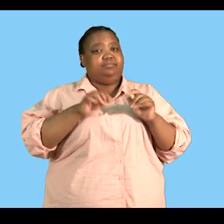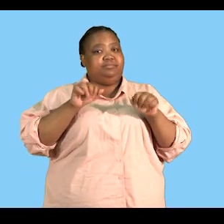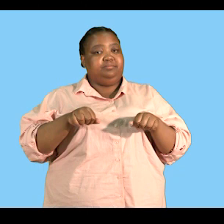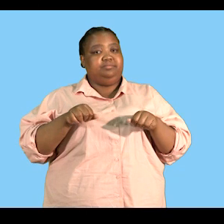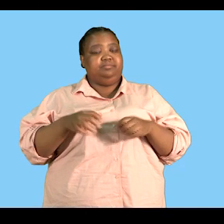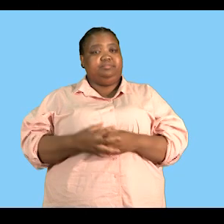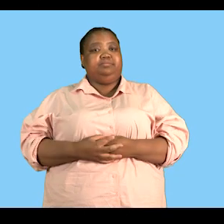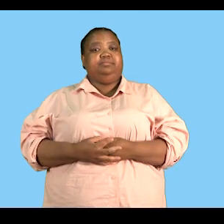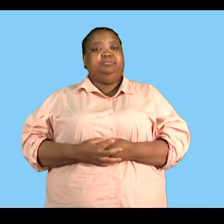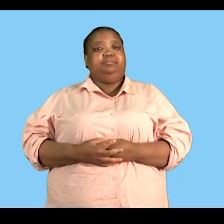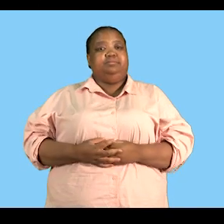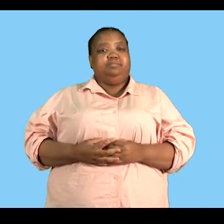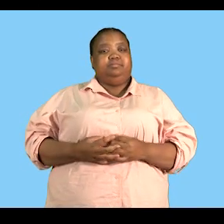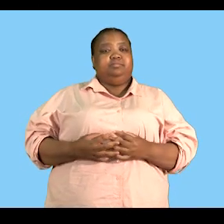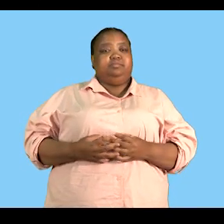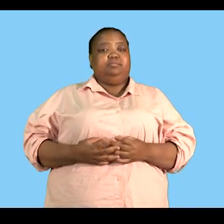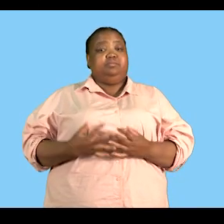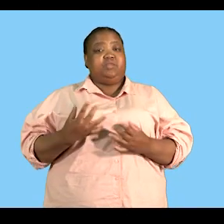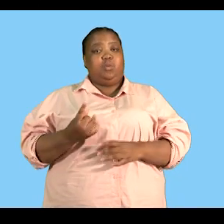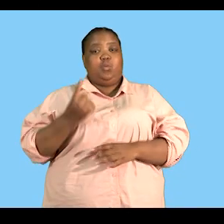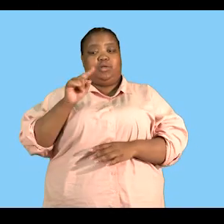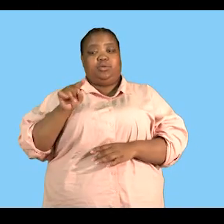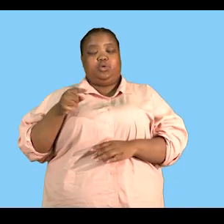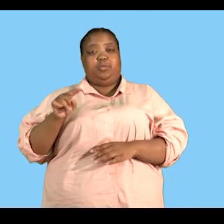Mr. Dudley takes